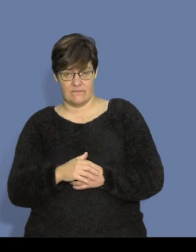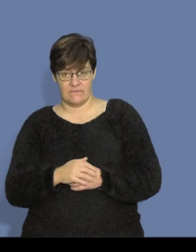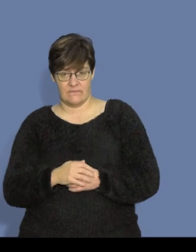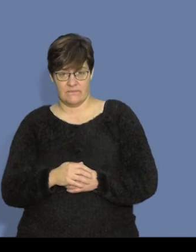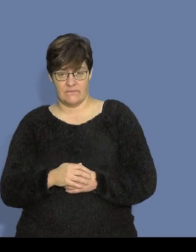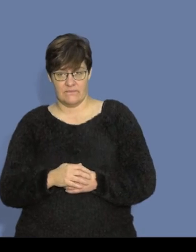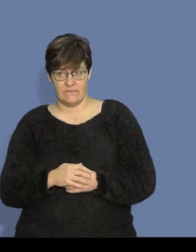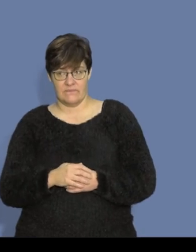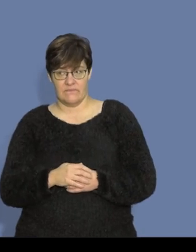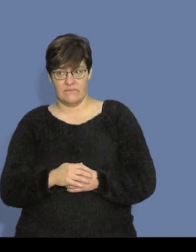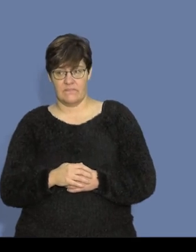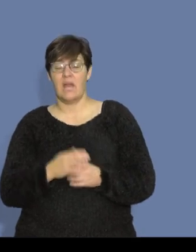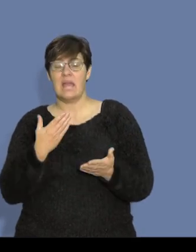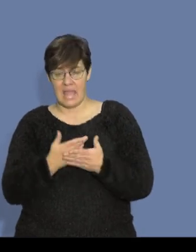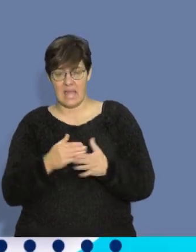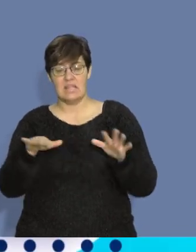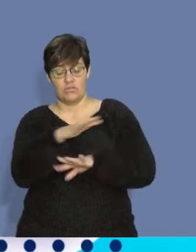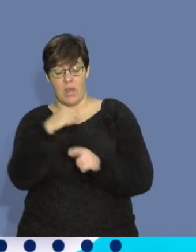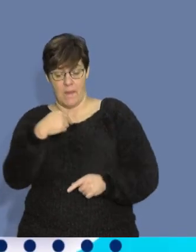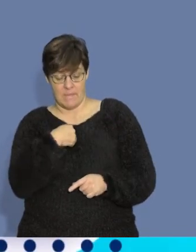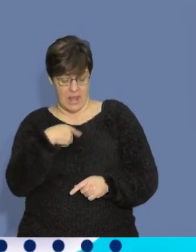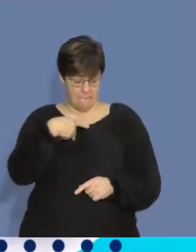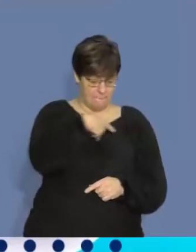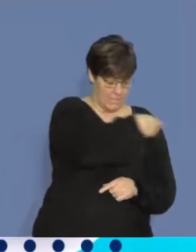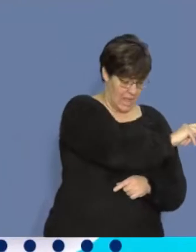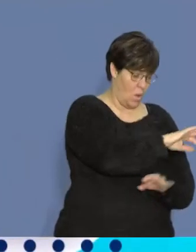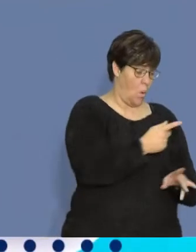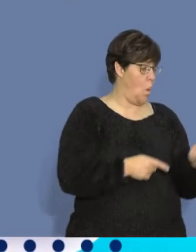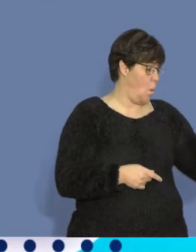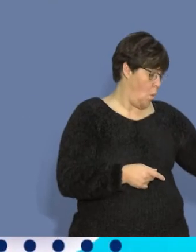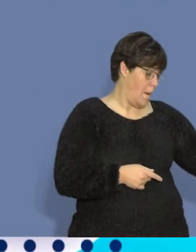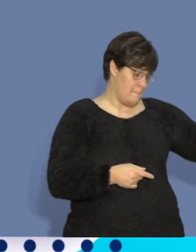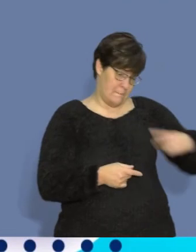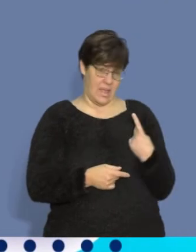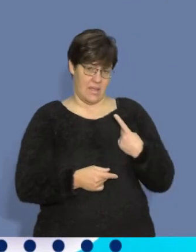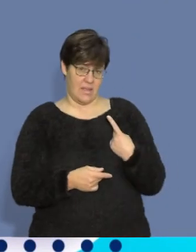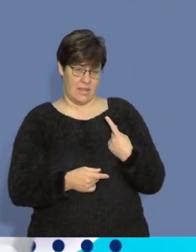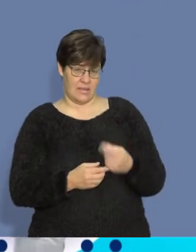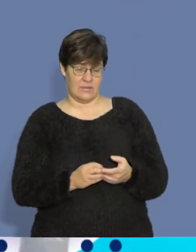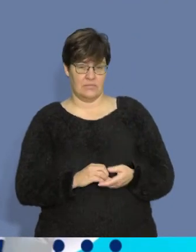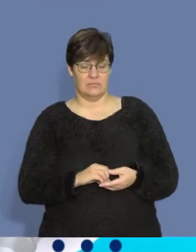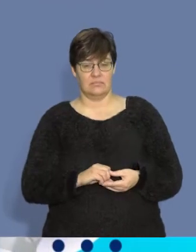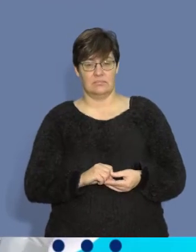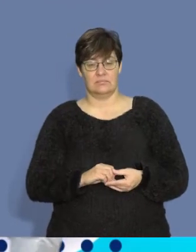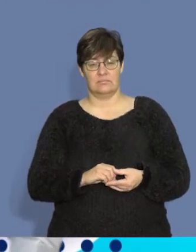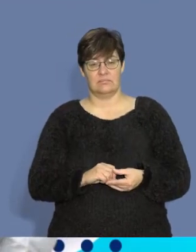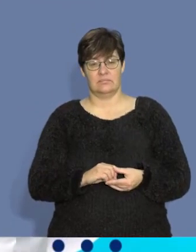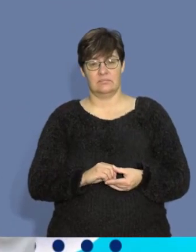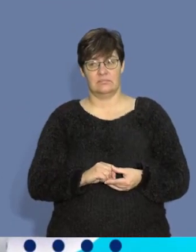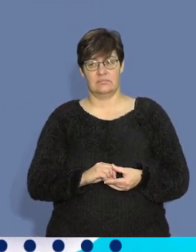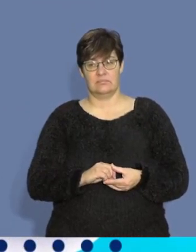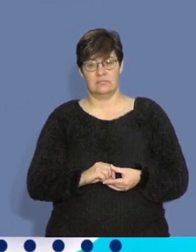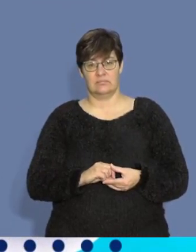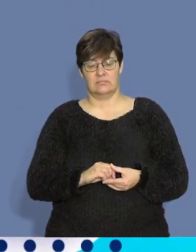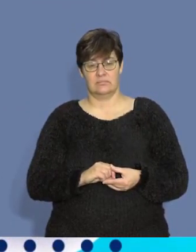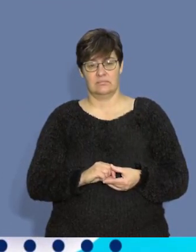28,132,5. All right. So yes, you can have a situation where your input is greater than your